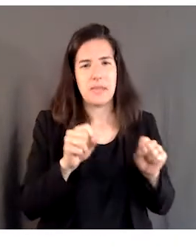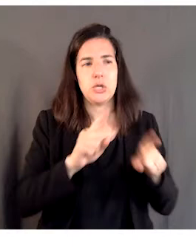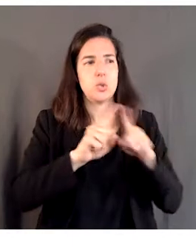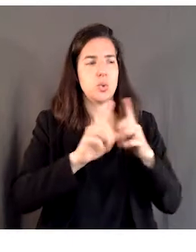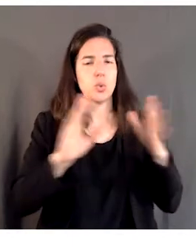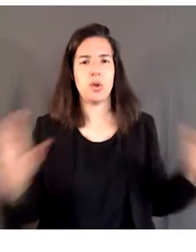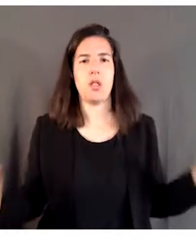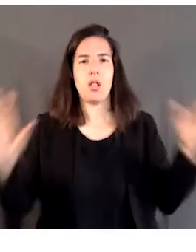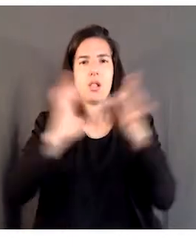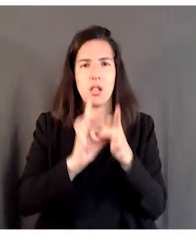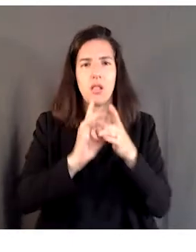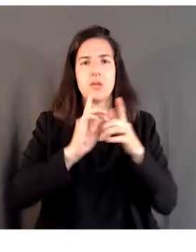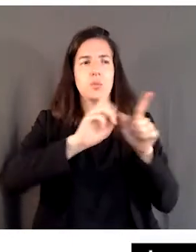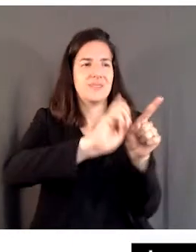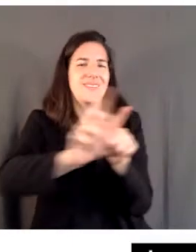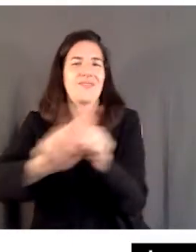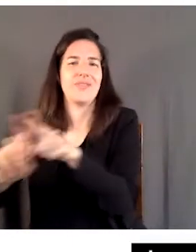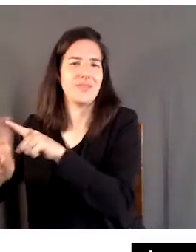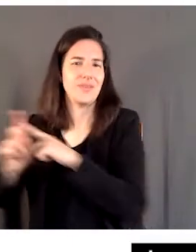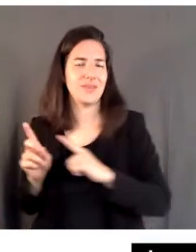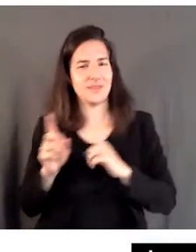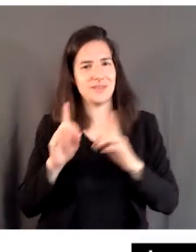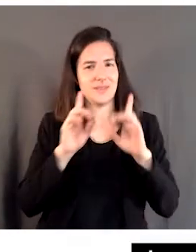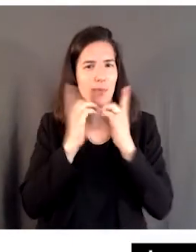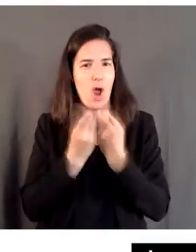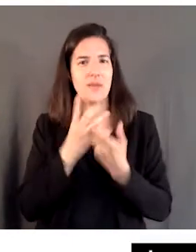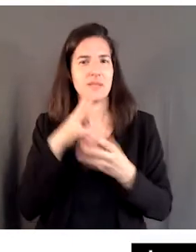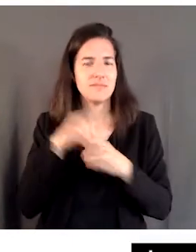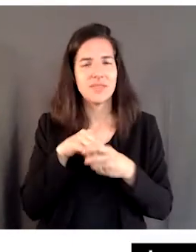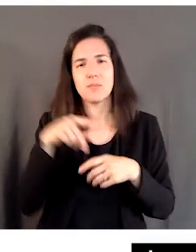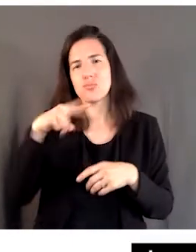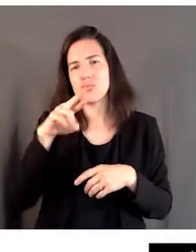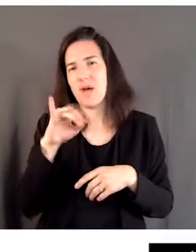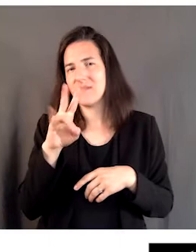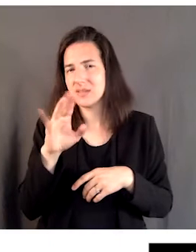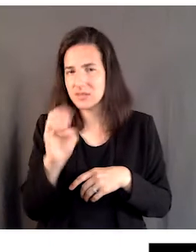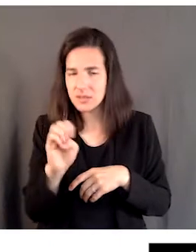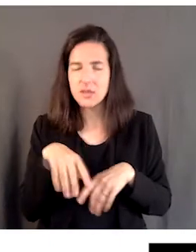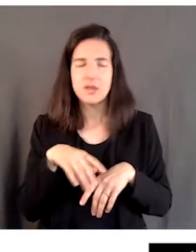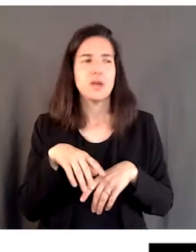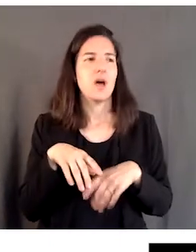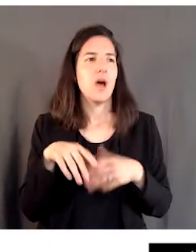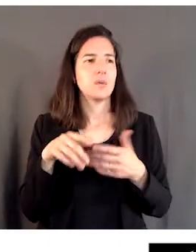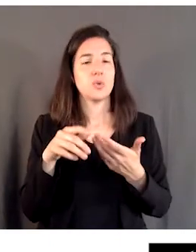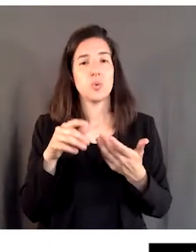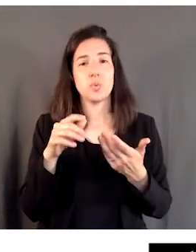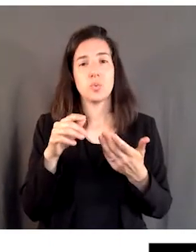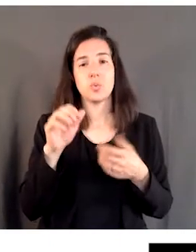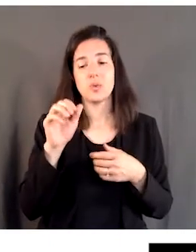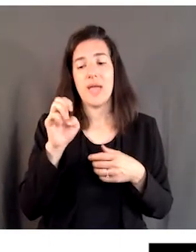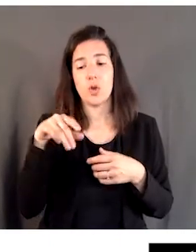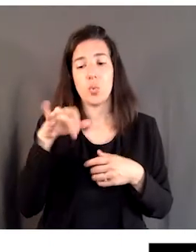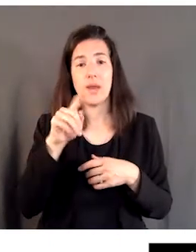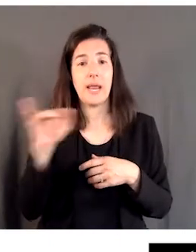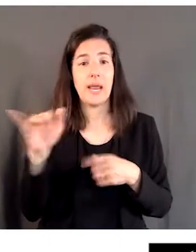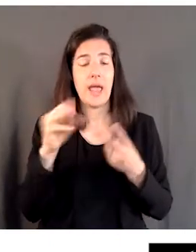all of the other different departments in the province. And equity and anti-racism are broad terms,